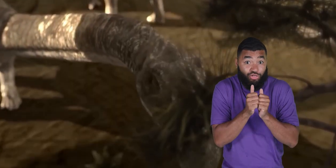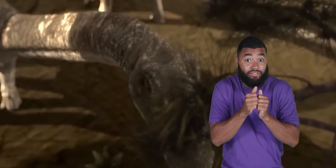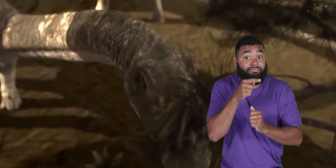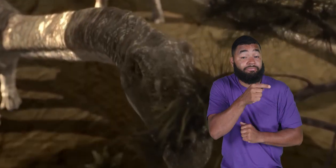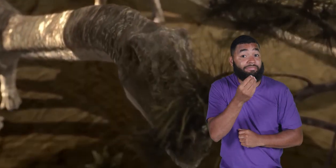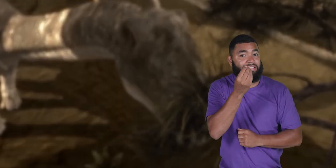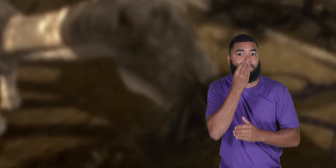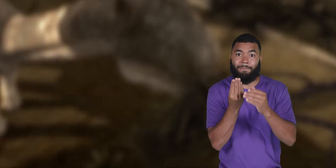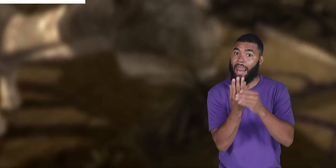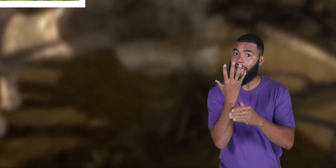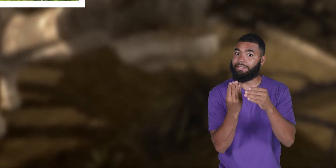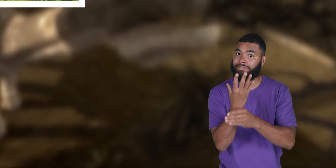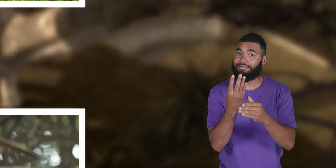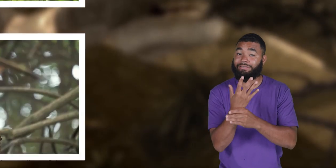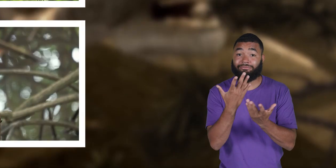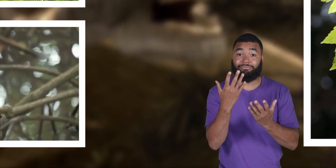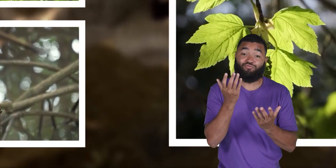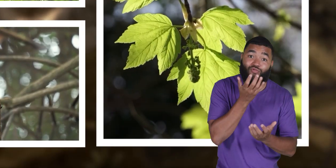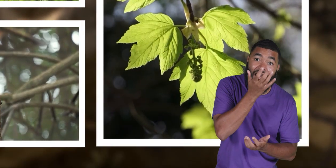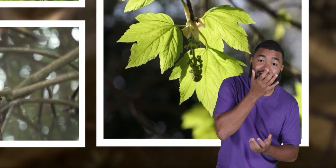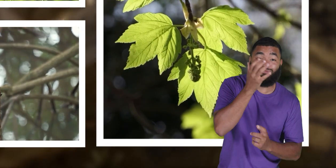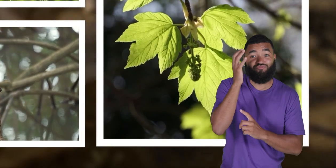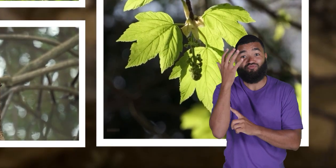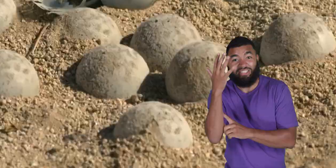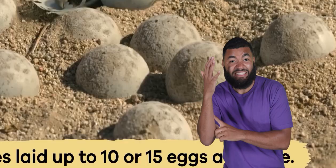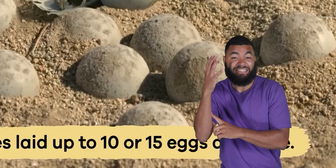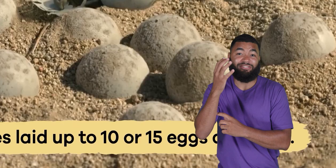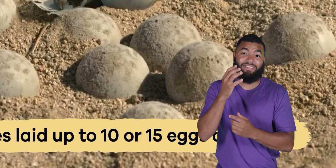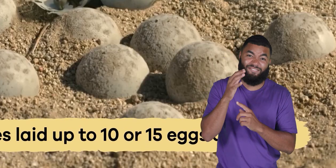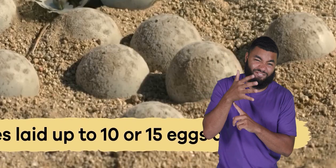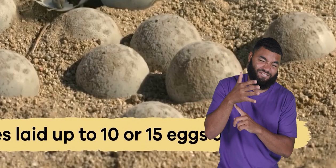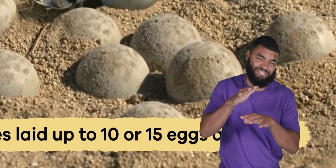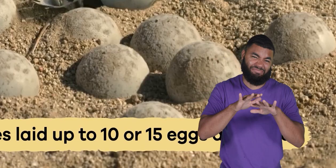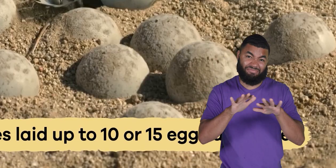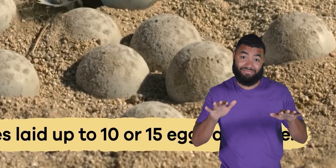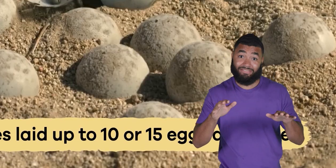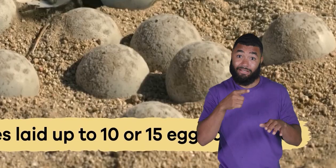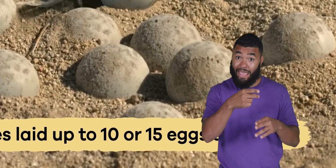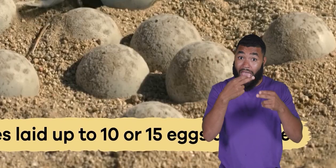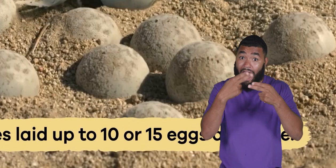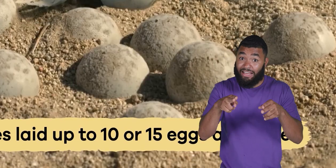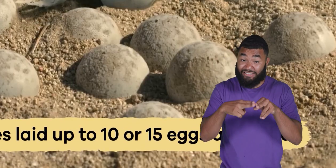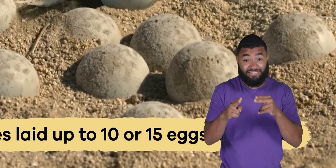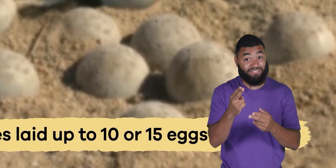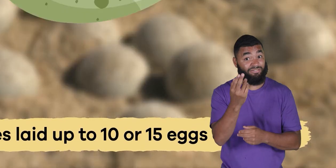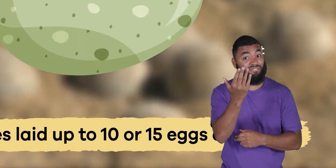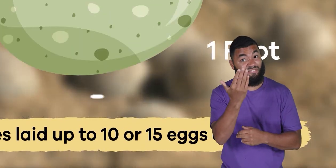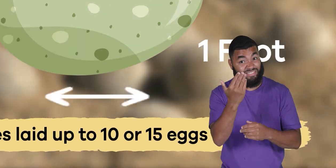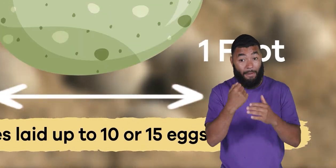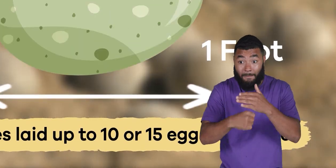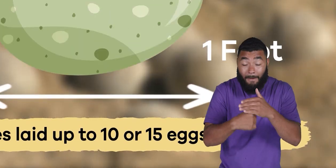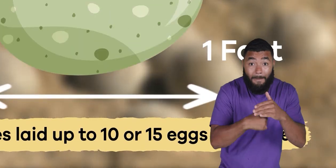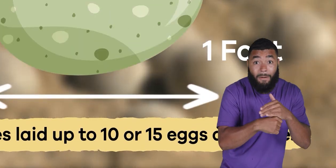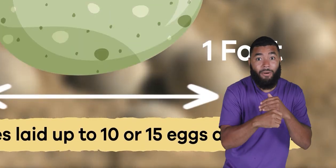were herbivores that munched on grasses, stems, and tree leaves. The females laid up to 10 or 15 eggs at a time that were